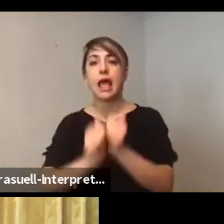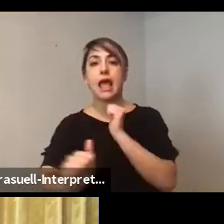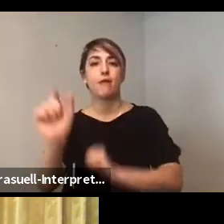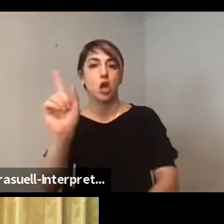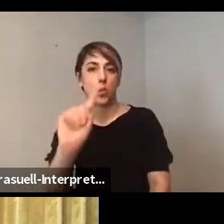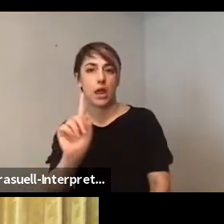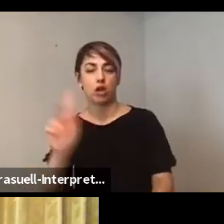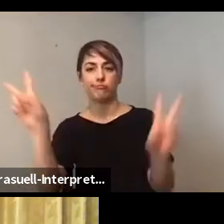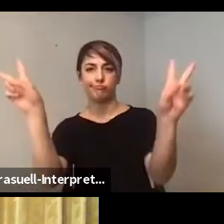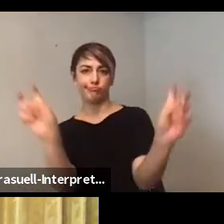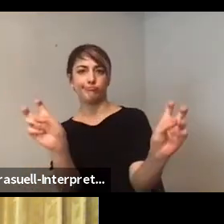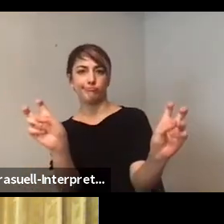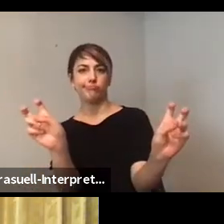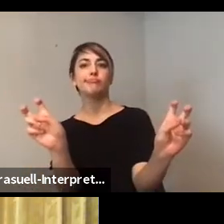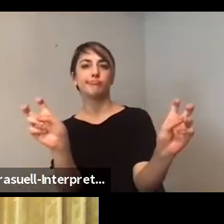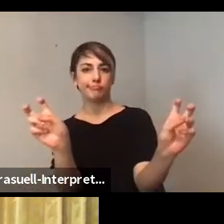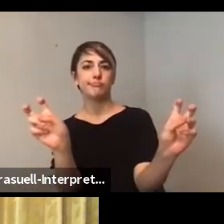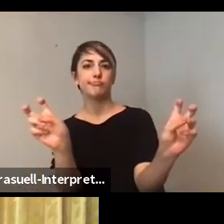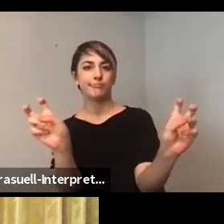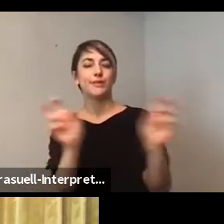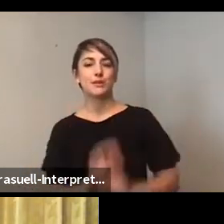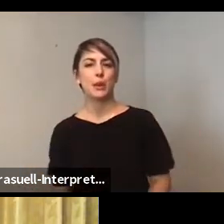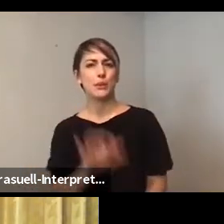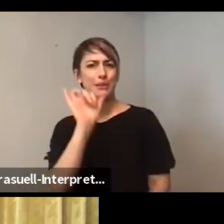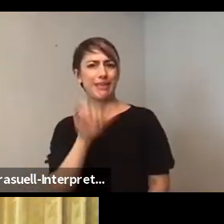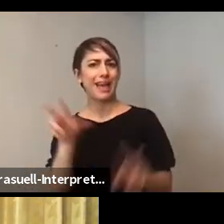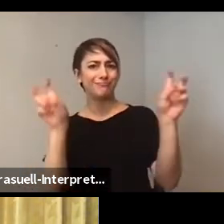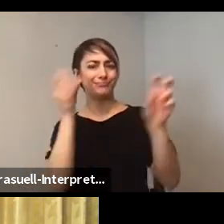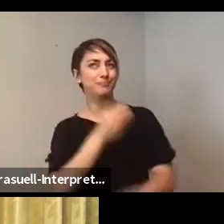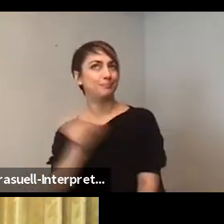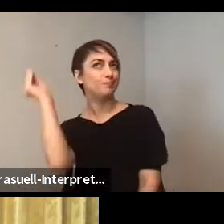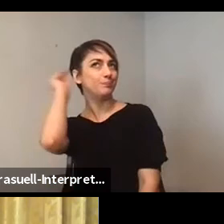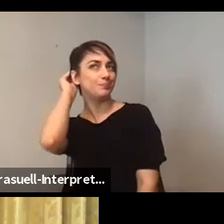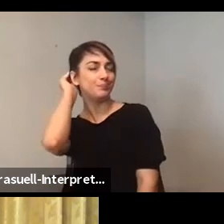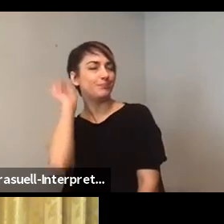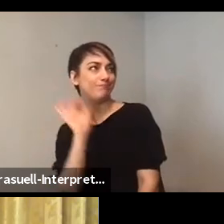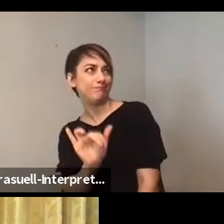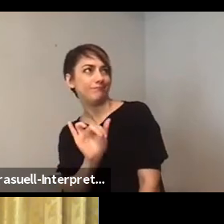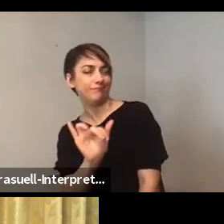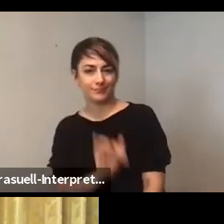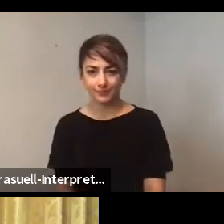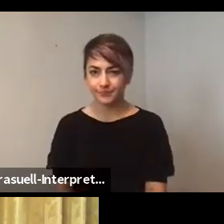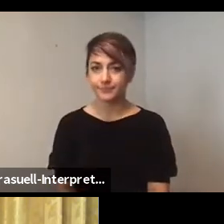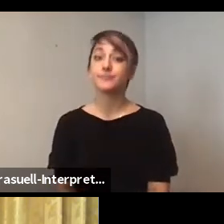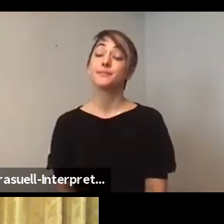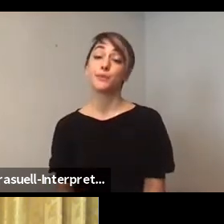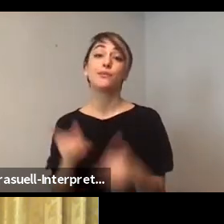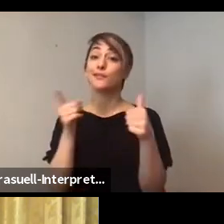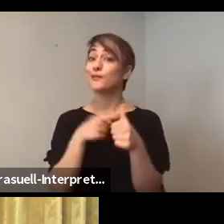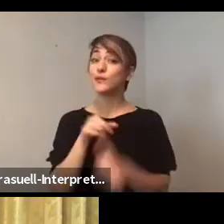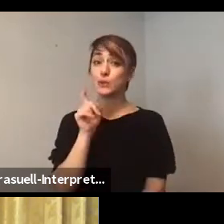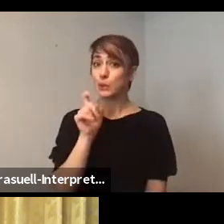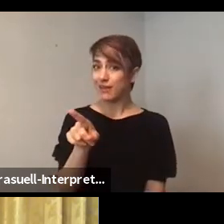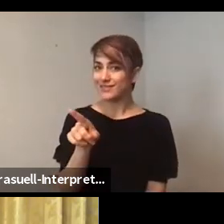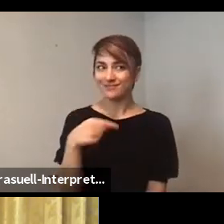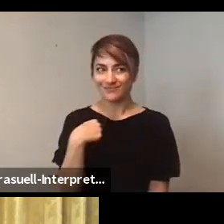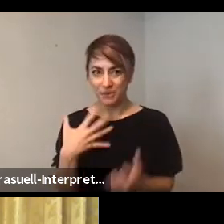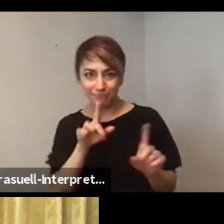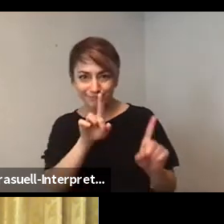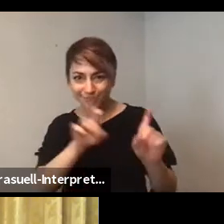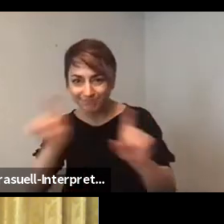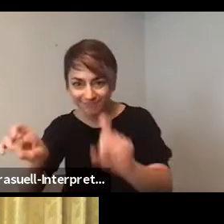to have in our mind. And the first question that I would love to ask you